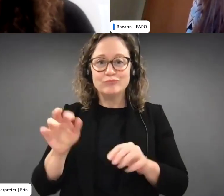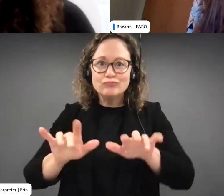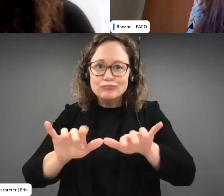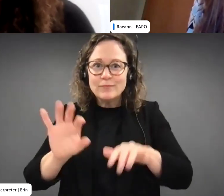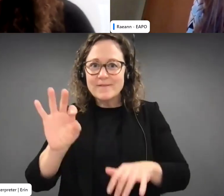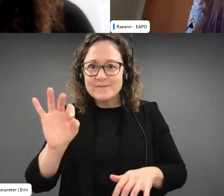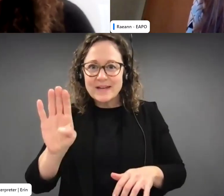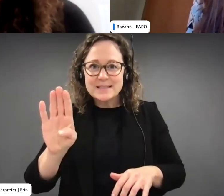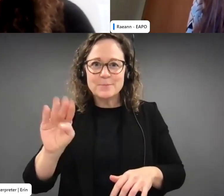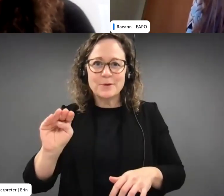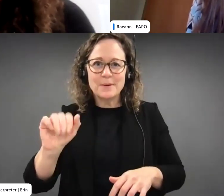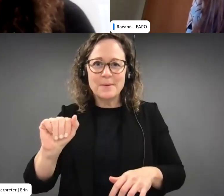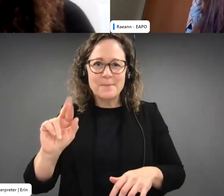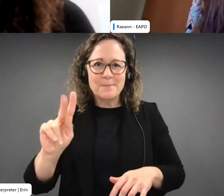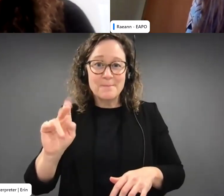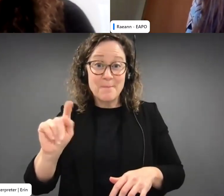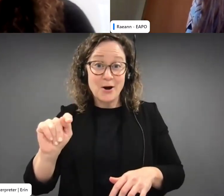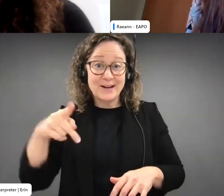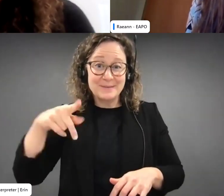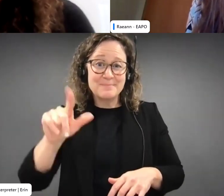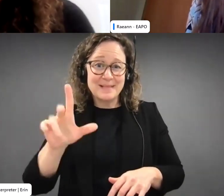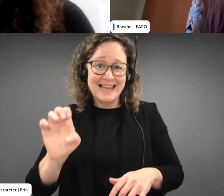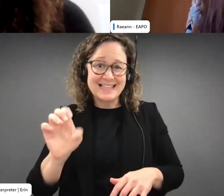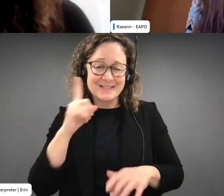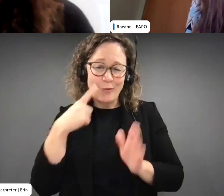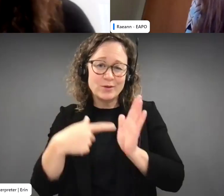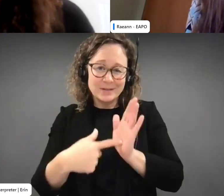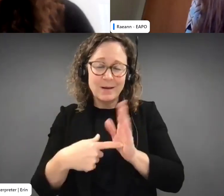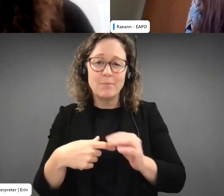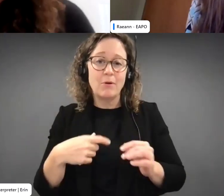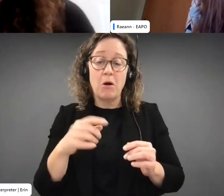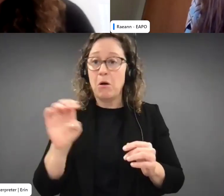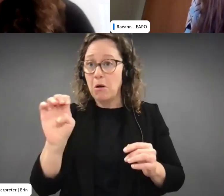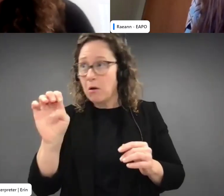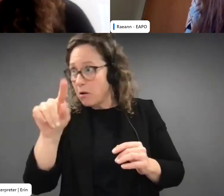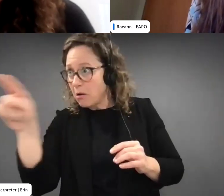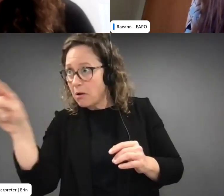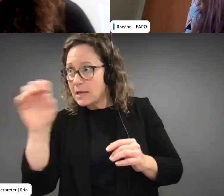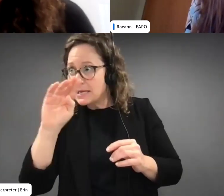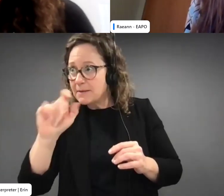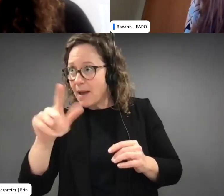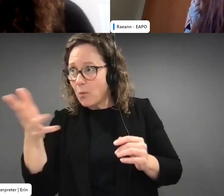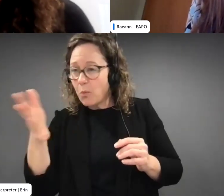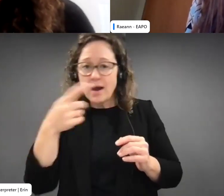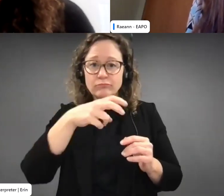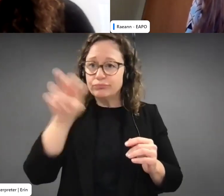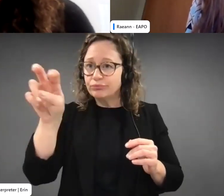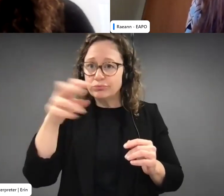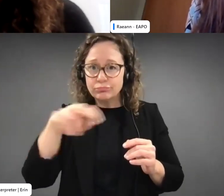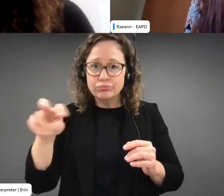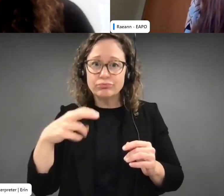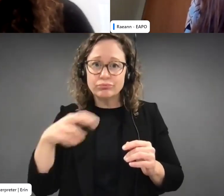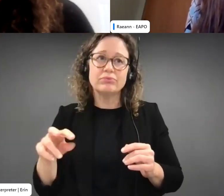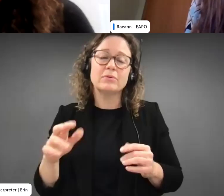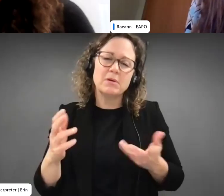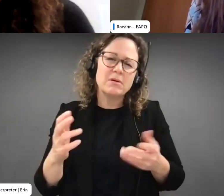do e-transfers. I do think, you do have to use some caution when you do that. And I know that there has been some scams out there,